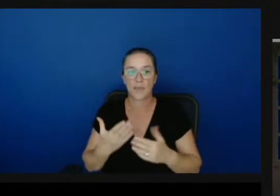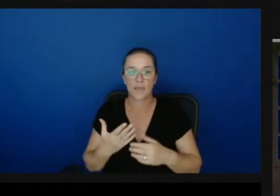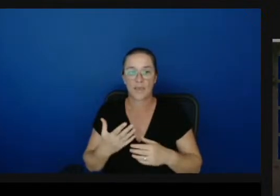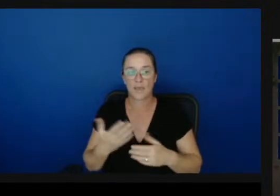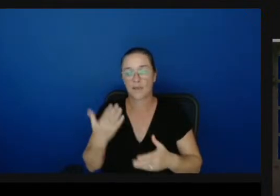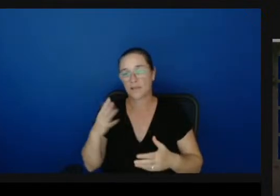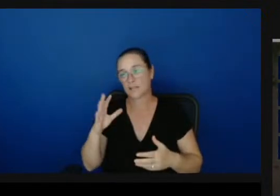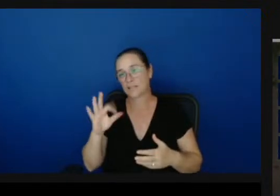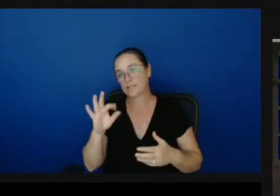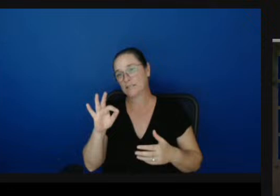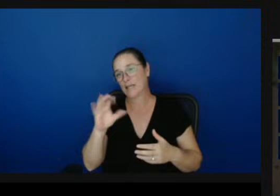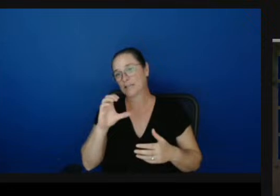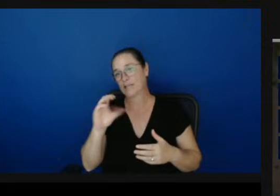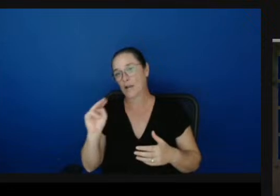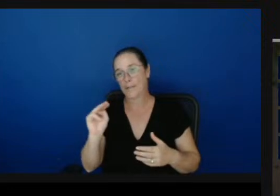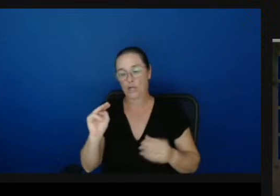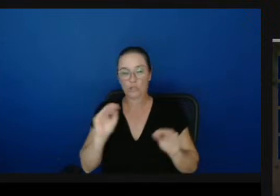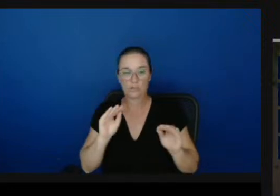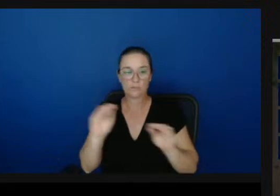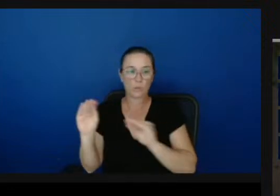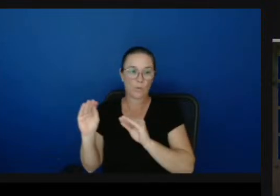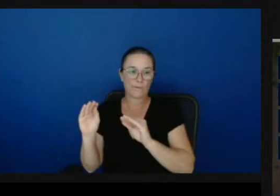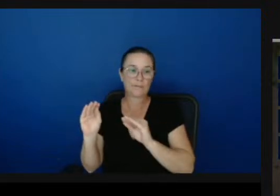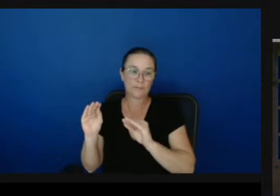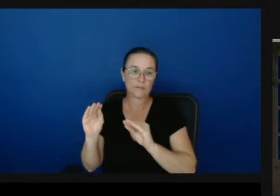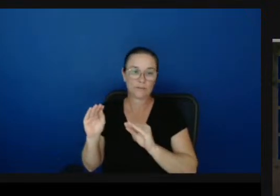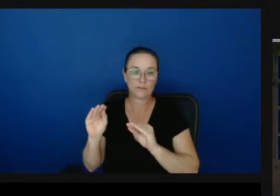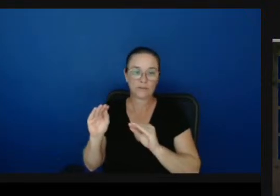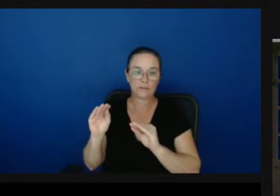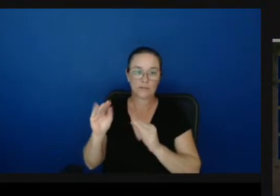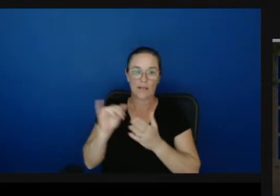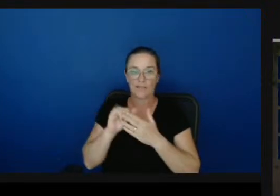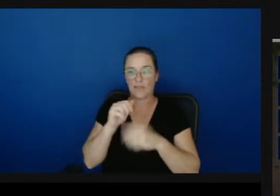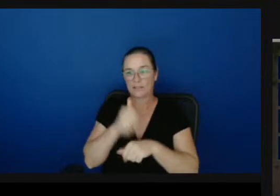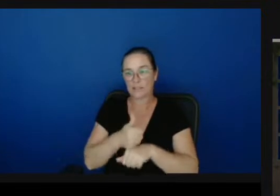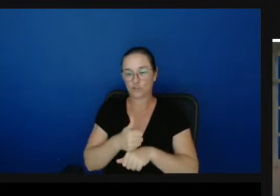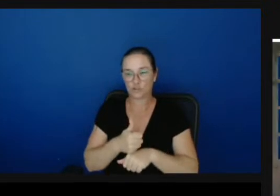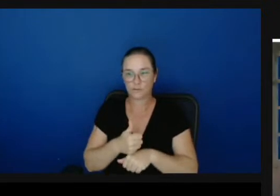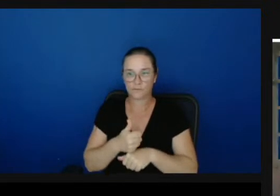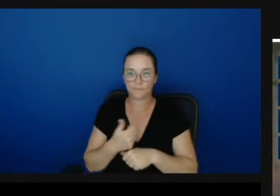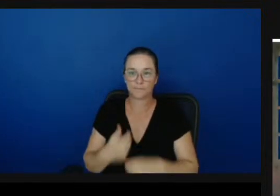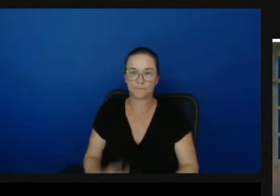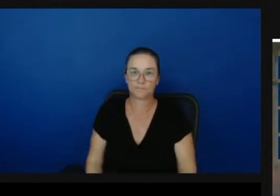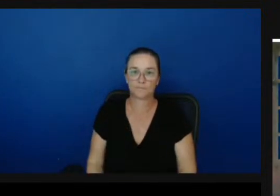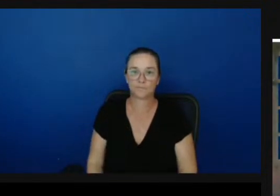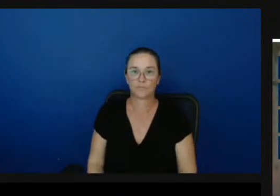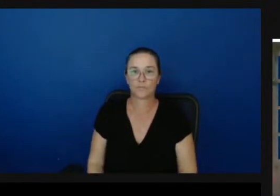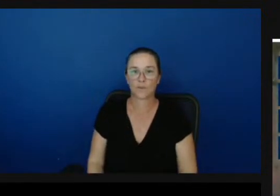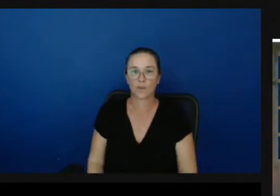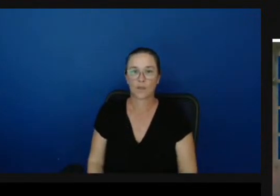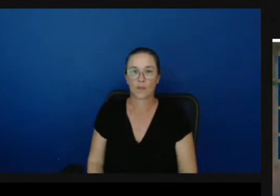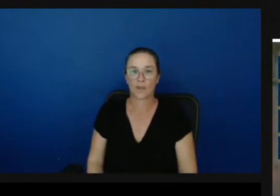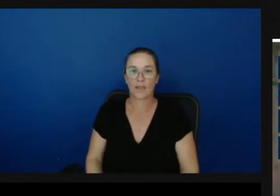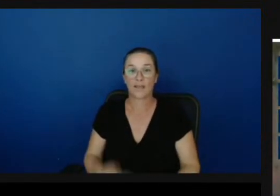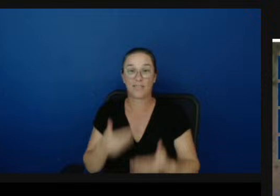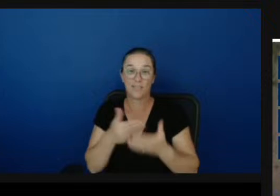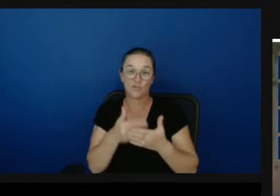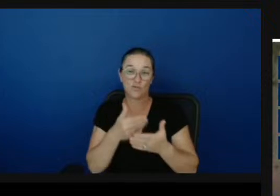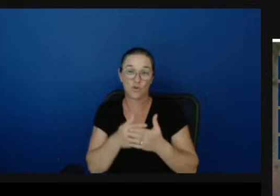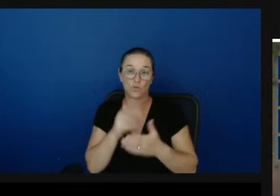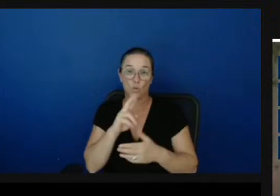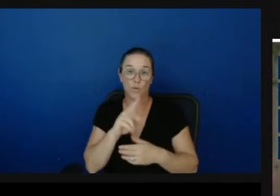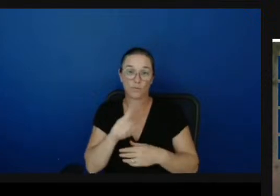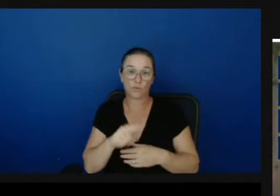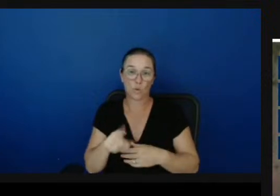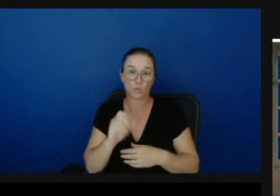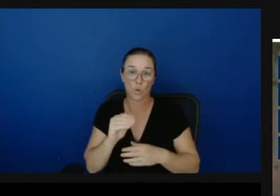centimeters sideways, at this station, right? And that's right next to the rift zone, so that's getting pushed a lot,